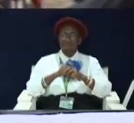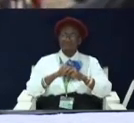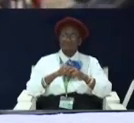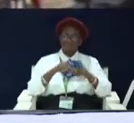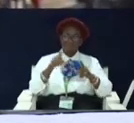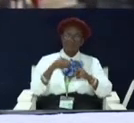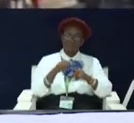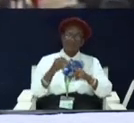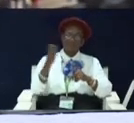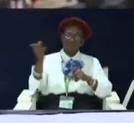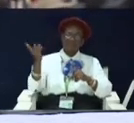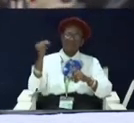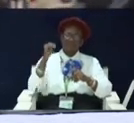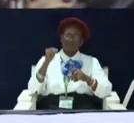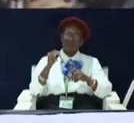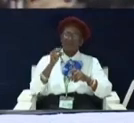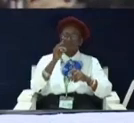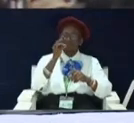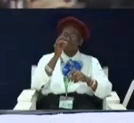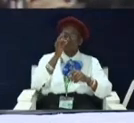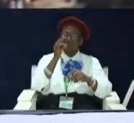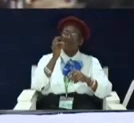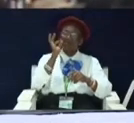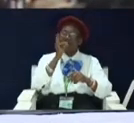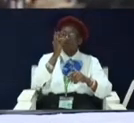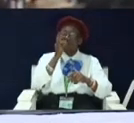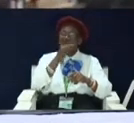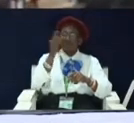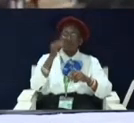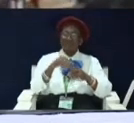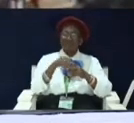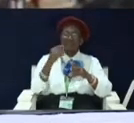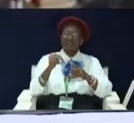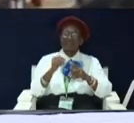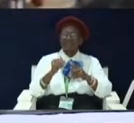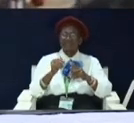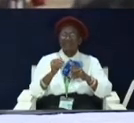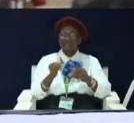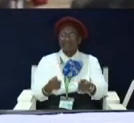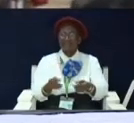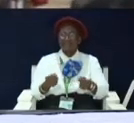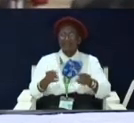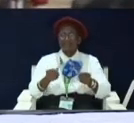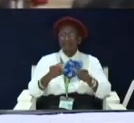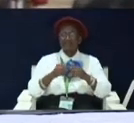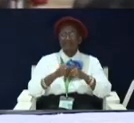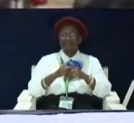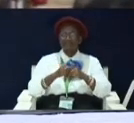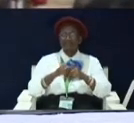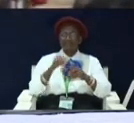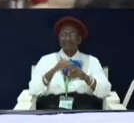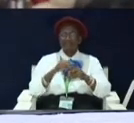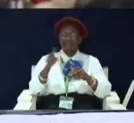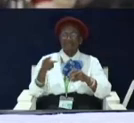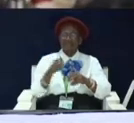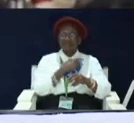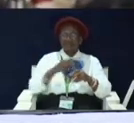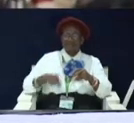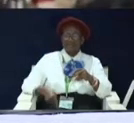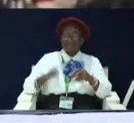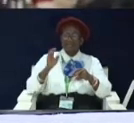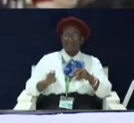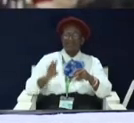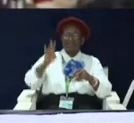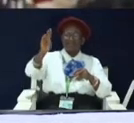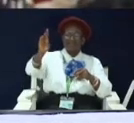When there was famine in the land, nigbati iyan nbe nile, in 2 Kings chapter 7 ni